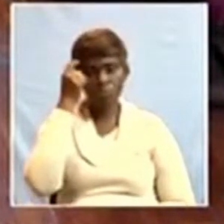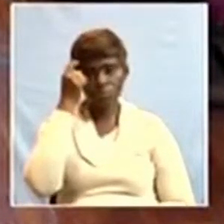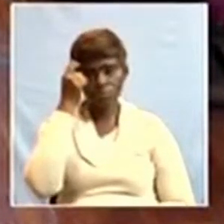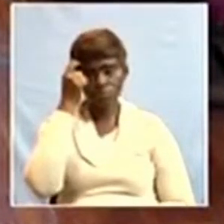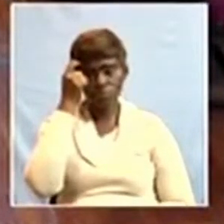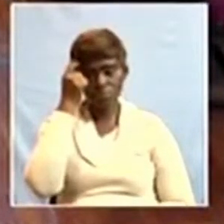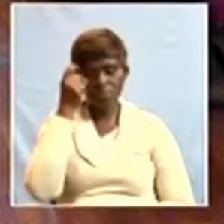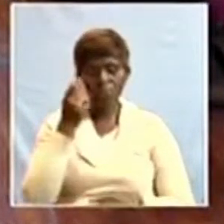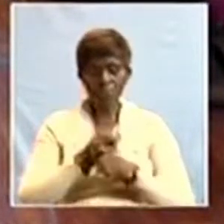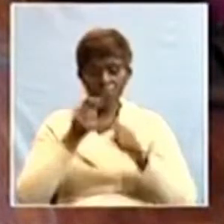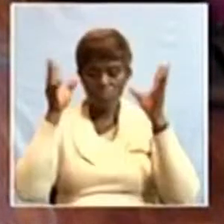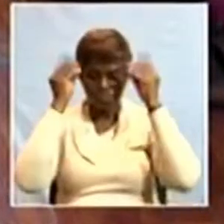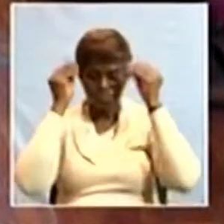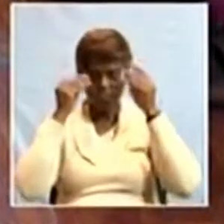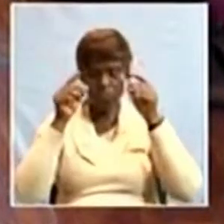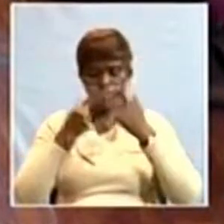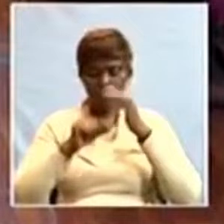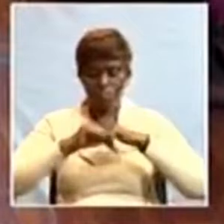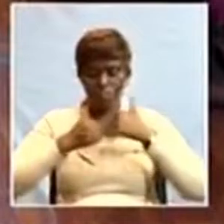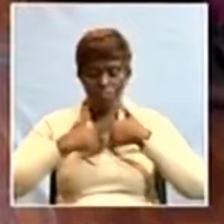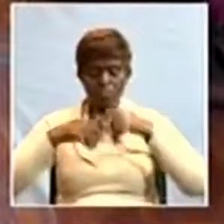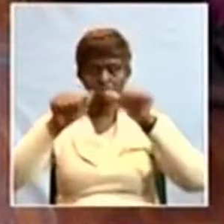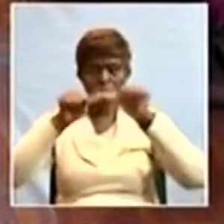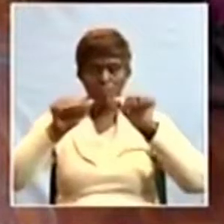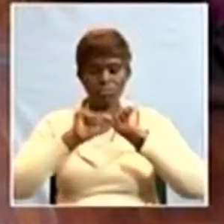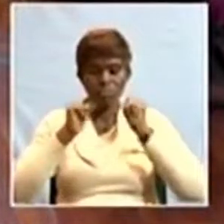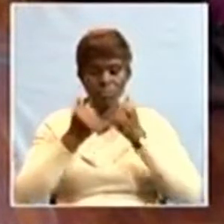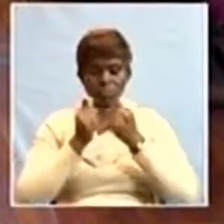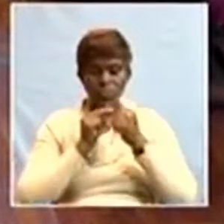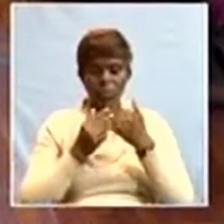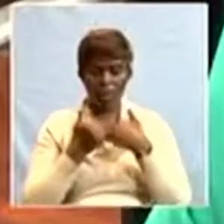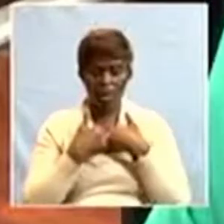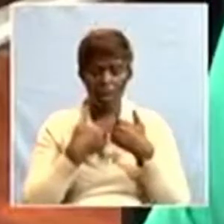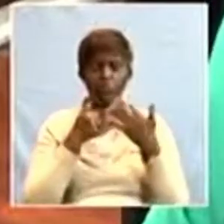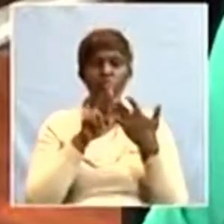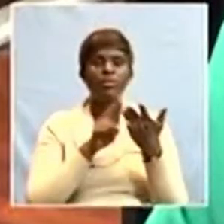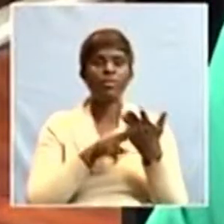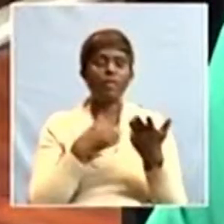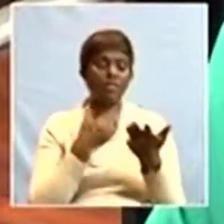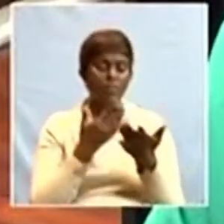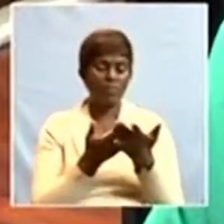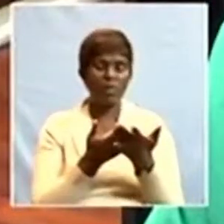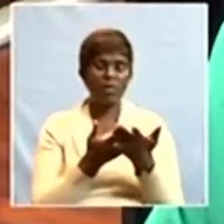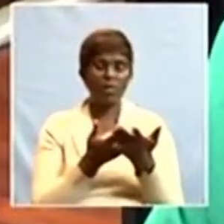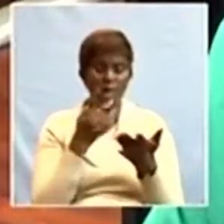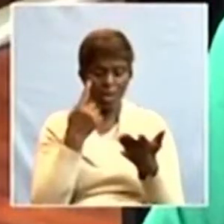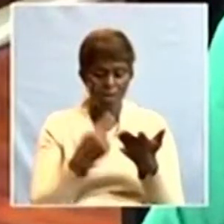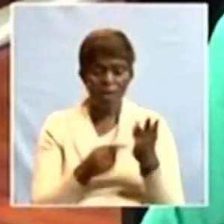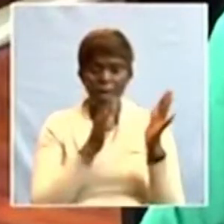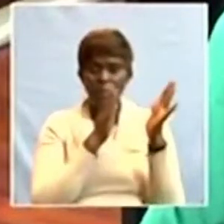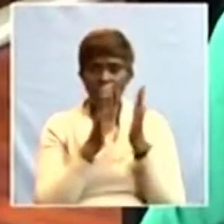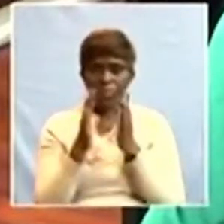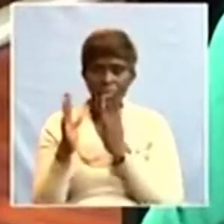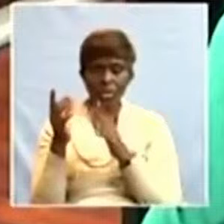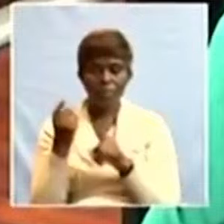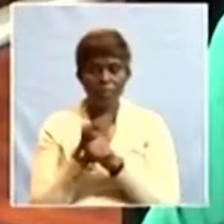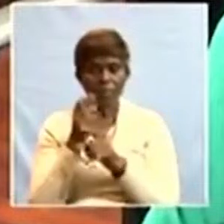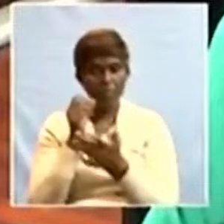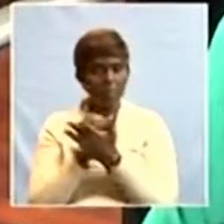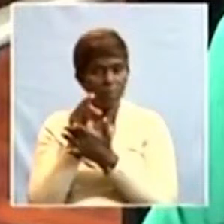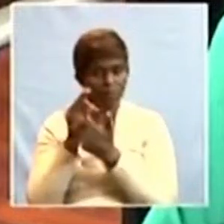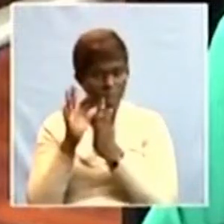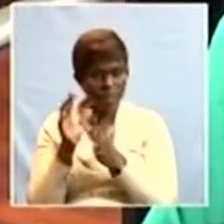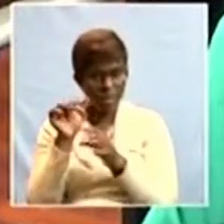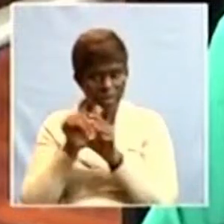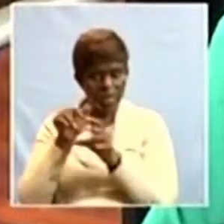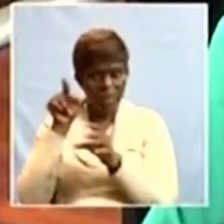From the knowledge that we have as Auditor General, we've got a report that was prepared by officers at